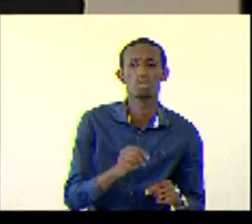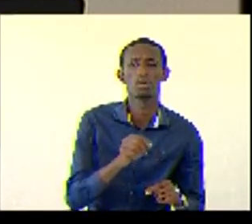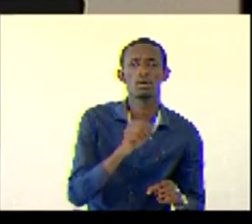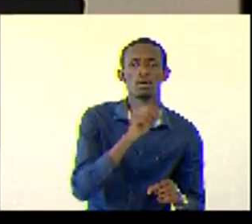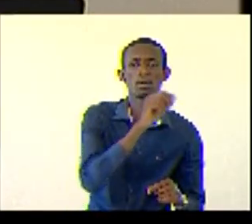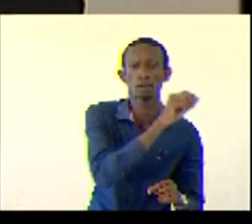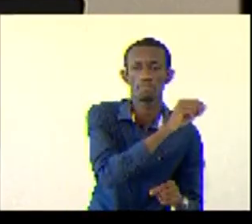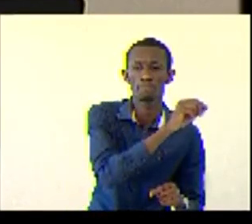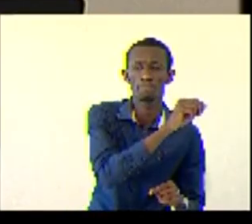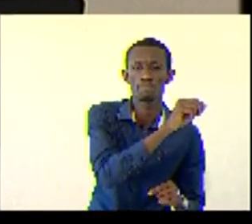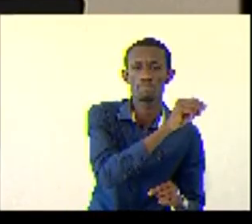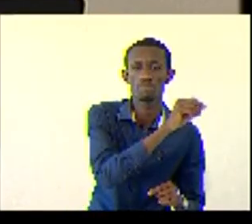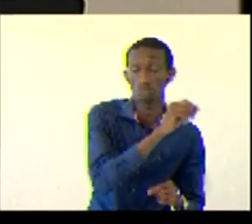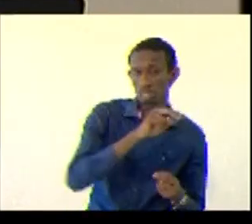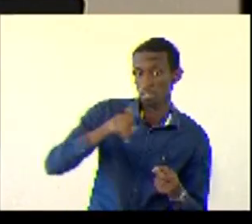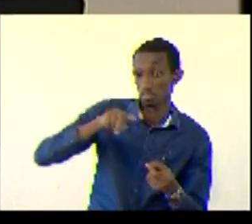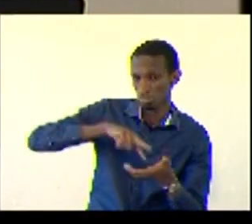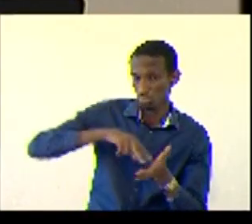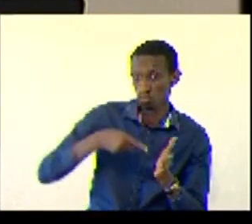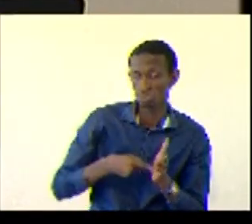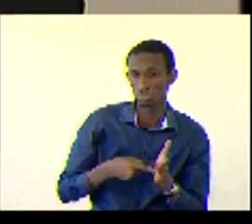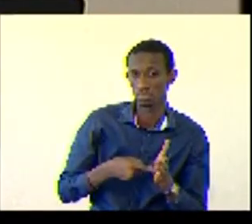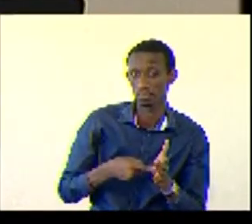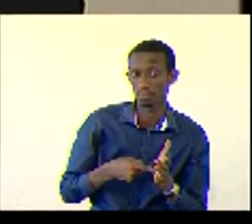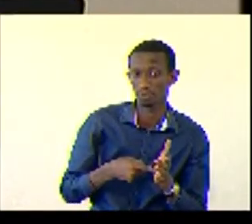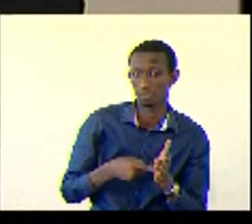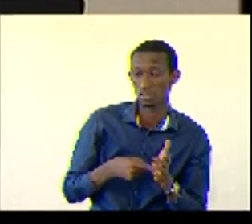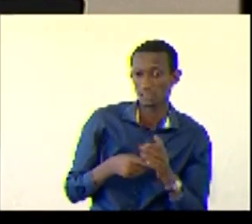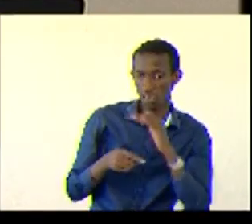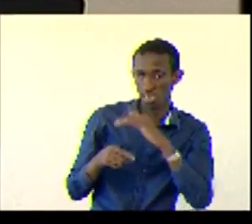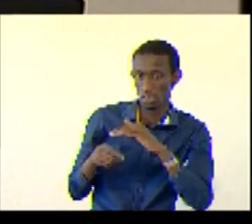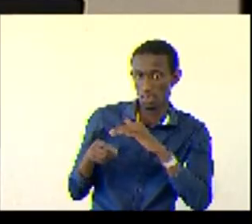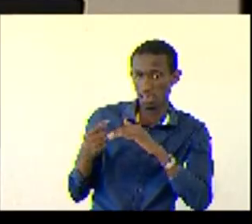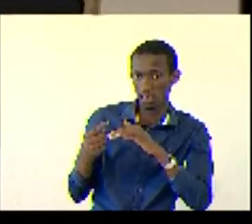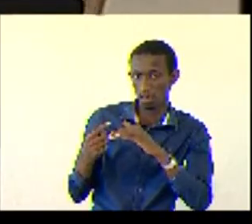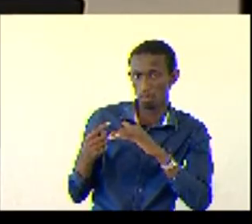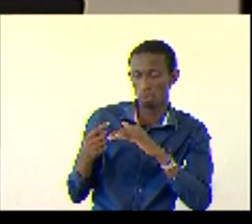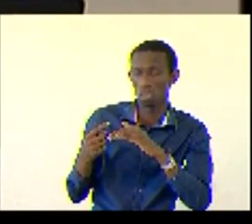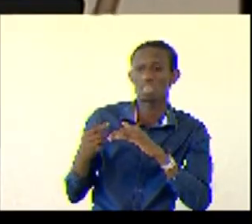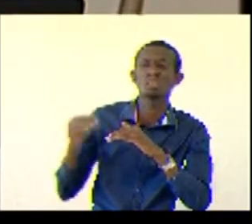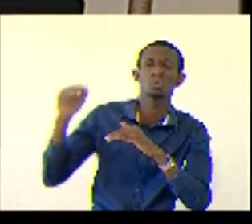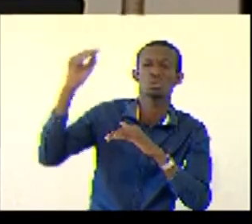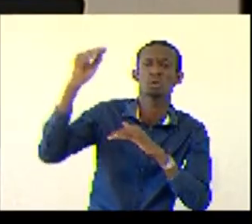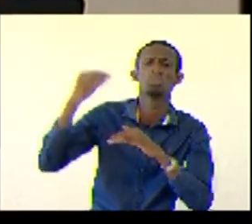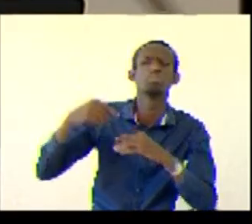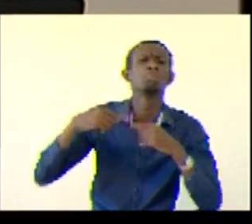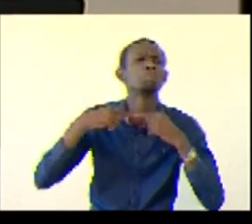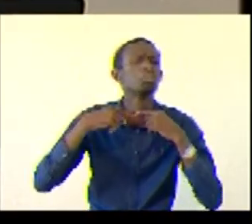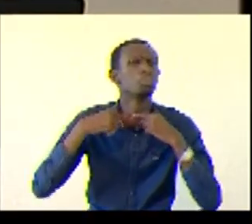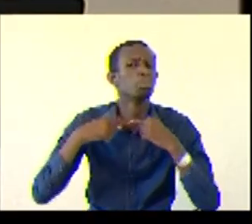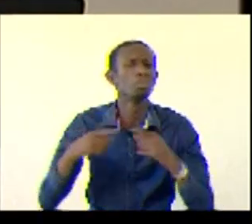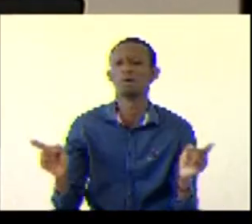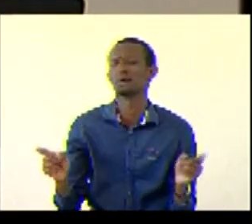it means this reaction here and this reaction here, they are quite different.